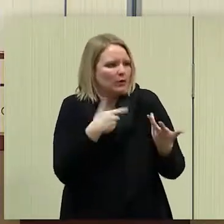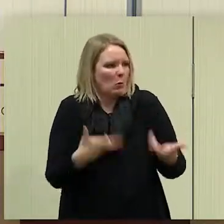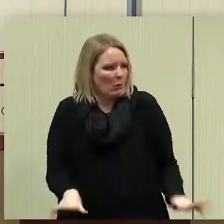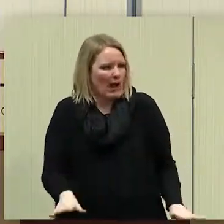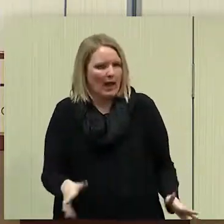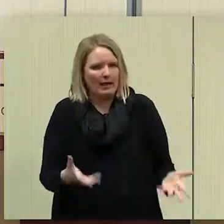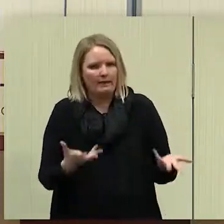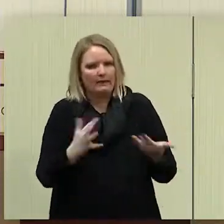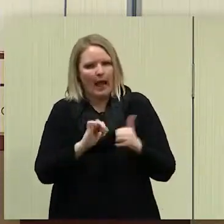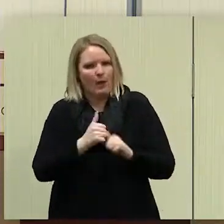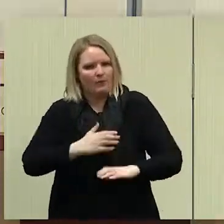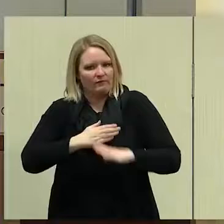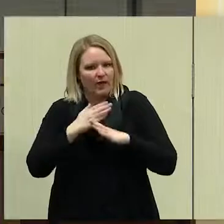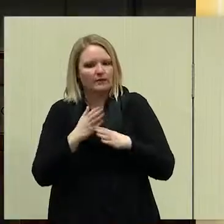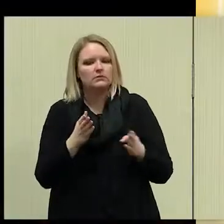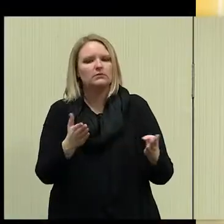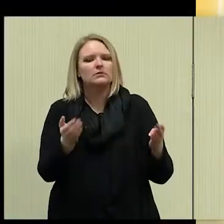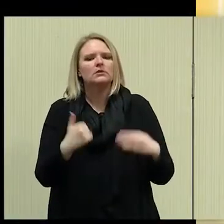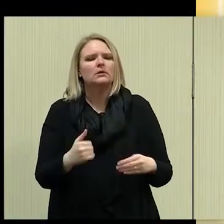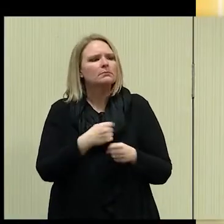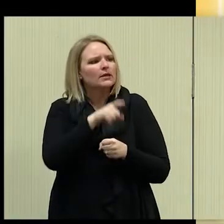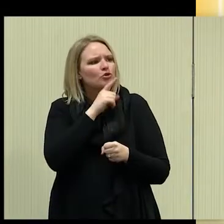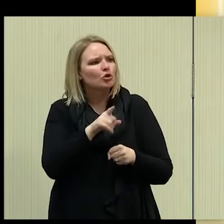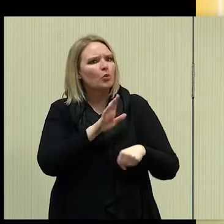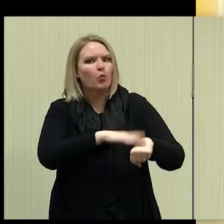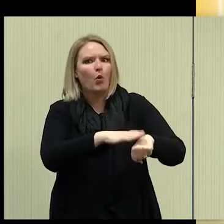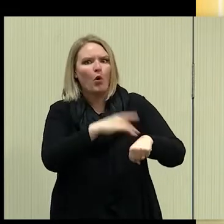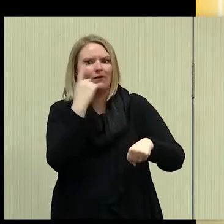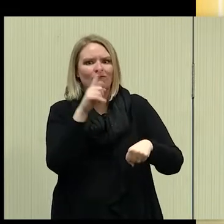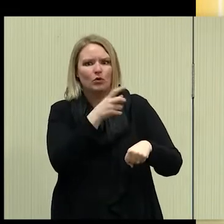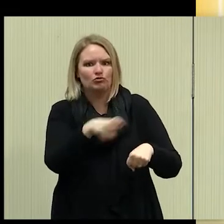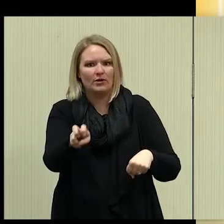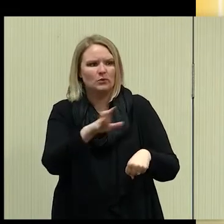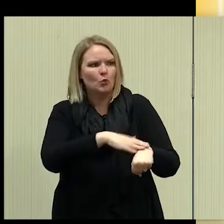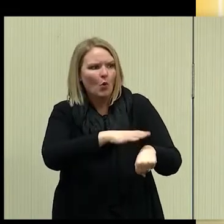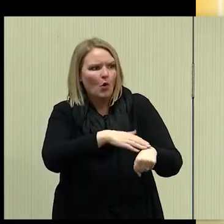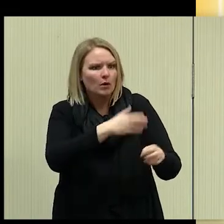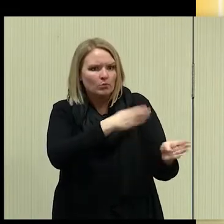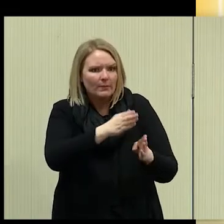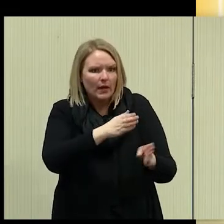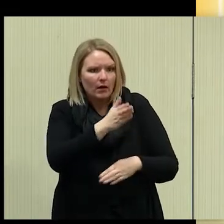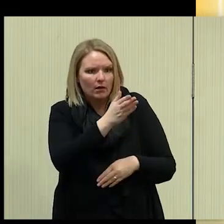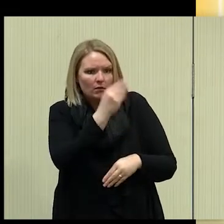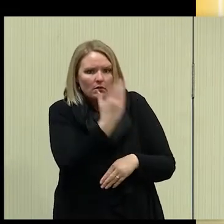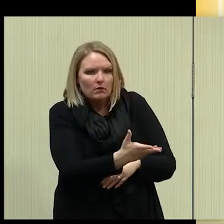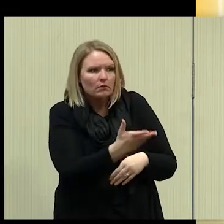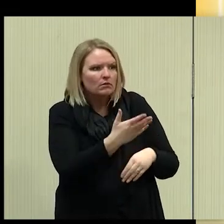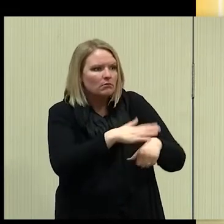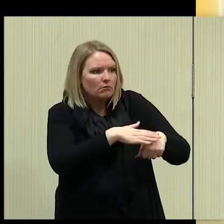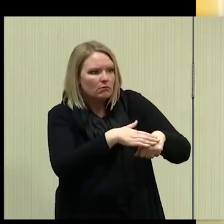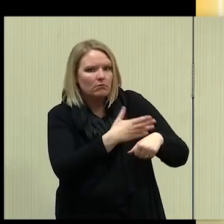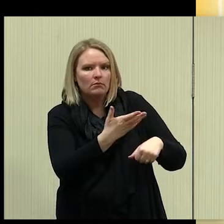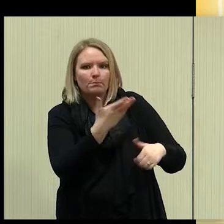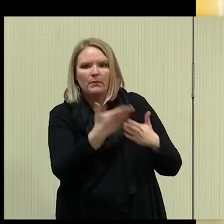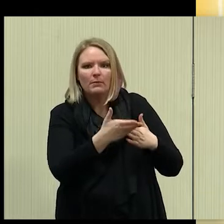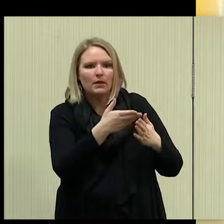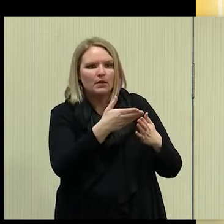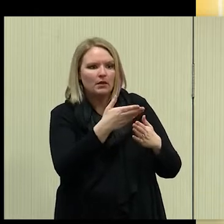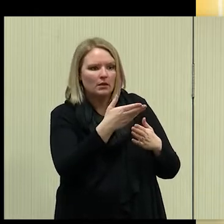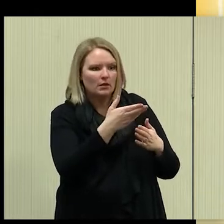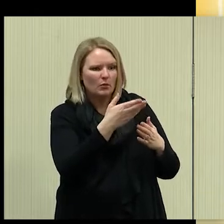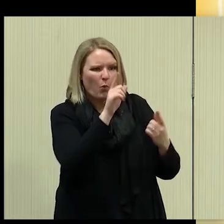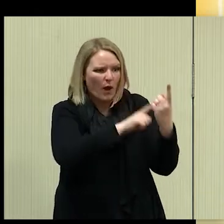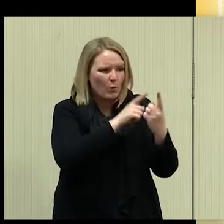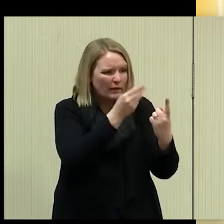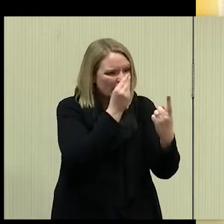do. Prepare children for transitions, be that with you know, providing some kind of warning. It could be an individual warning for a